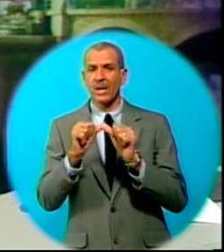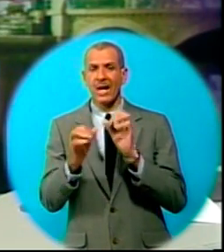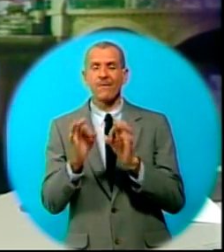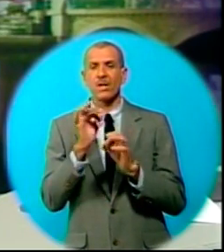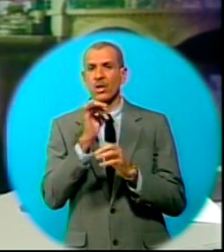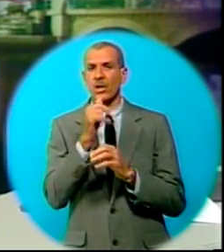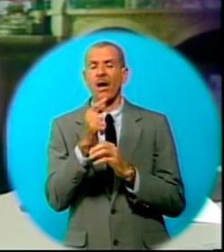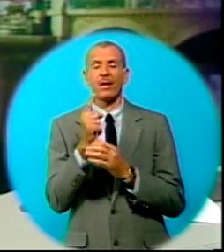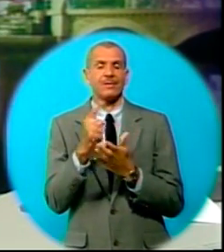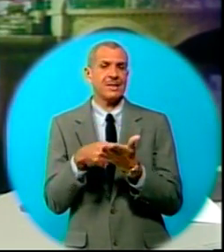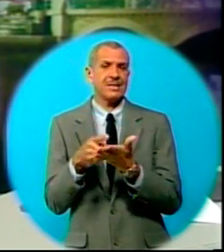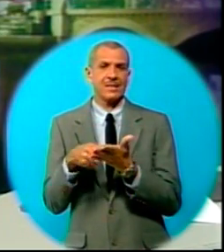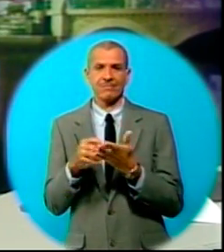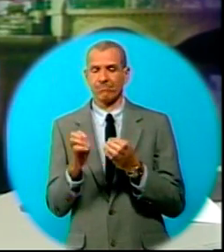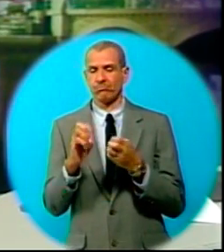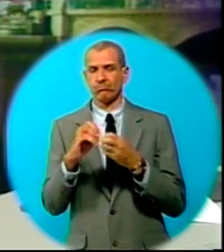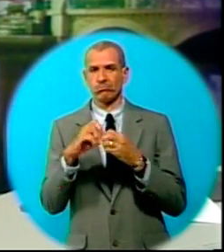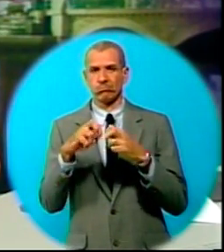not addressed.